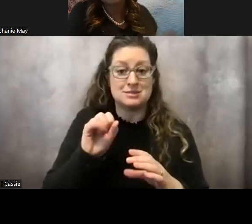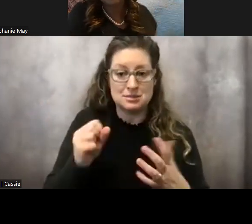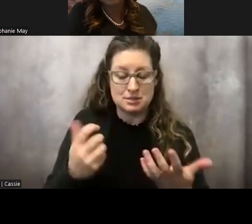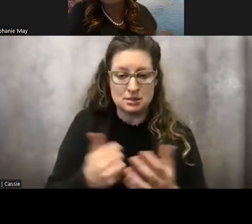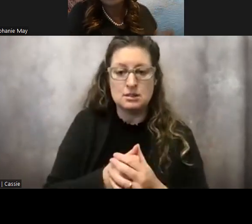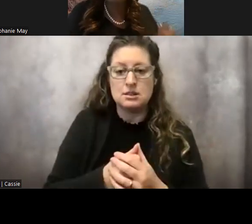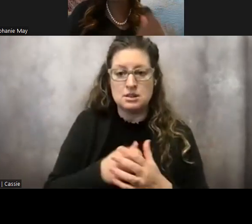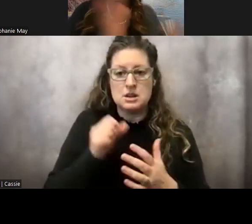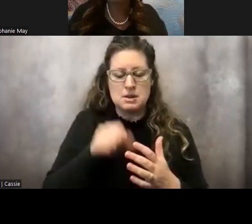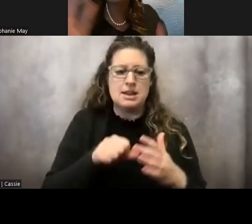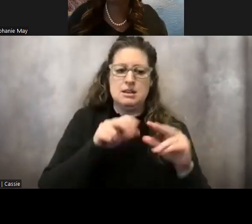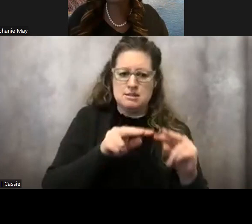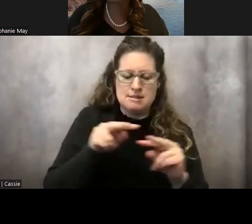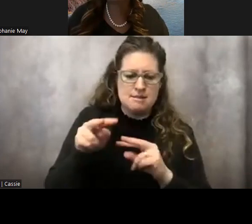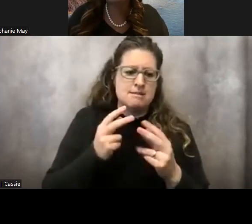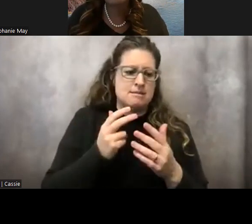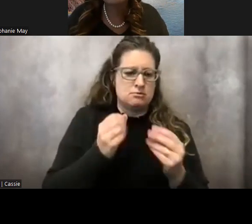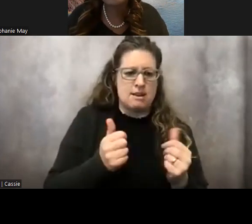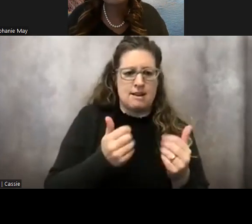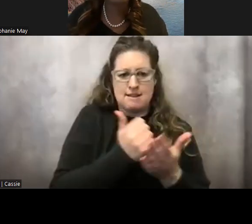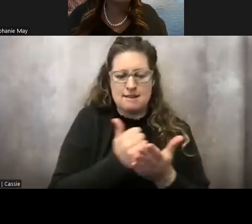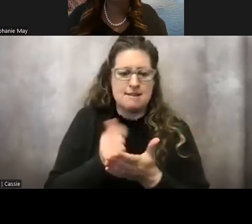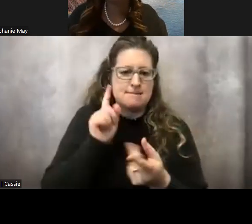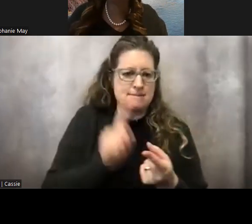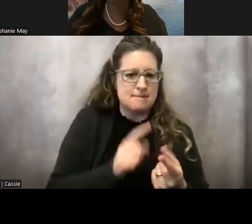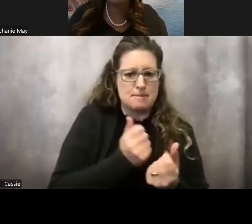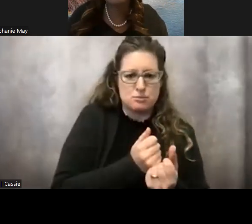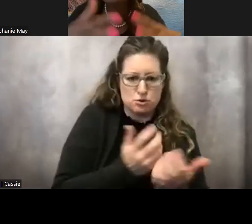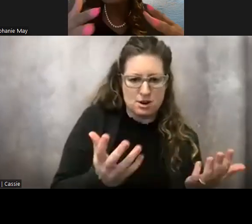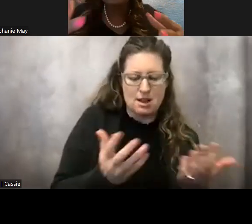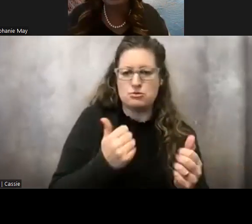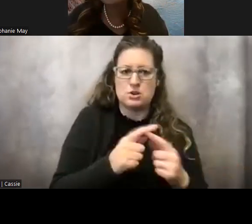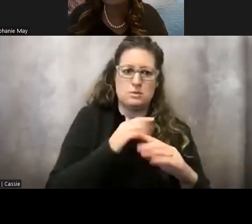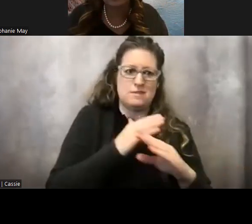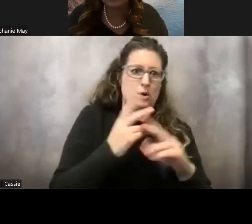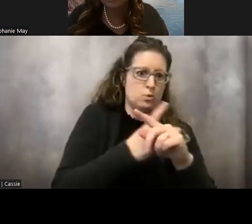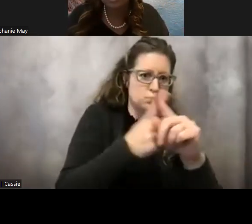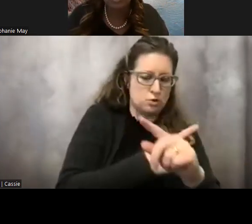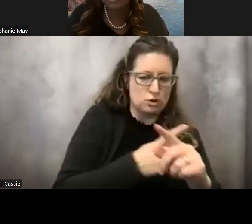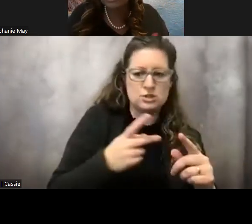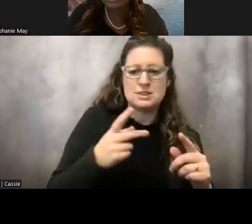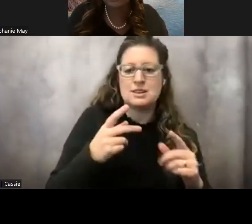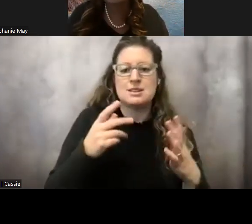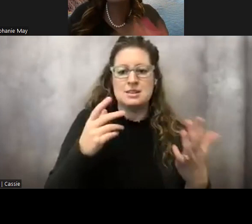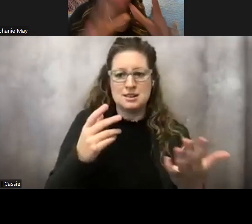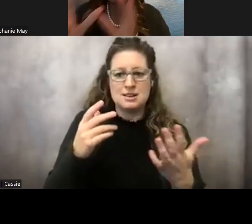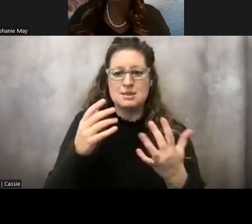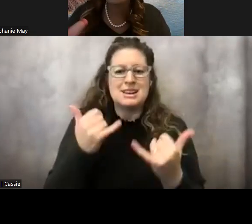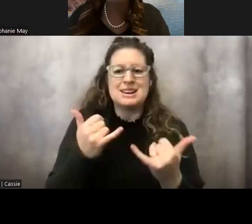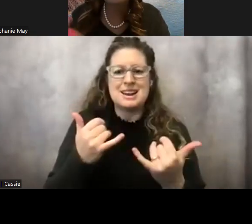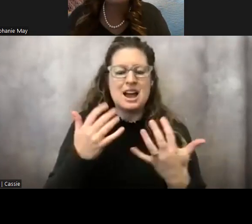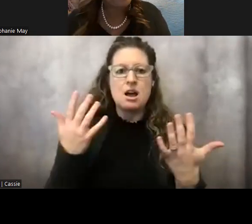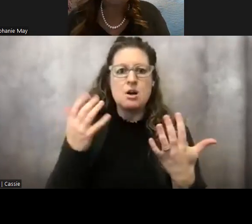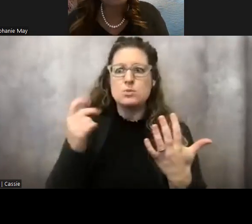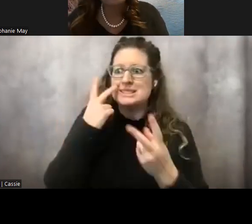preventive measures first, because right now we're just putting a Band-Aid on people bringing guns to school and shooting a teacher. We're